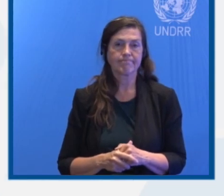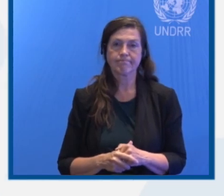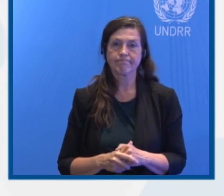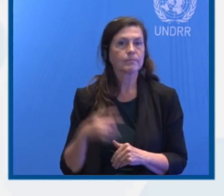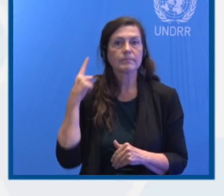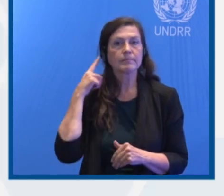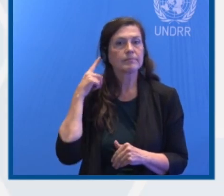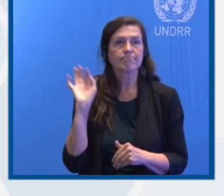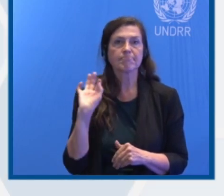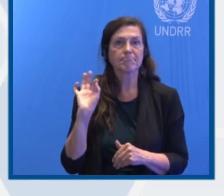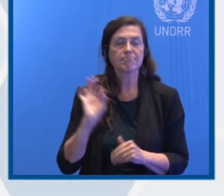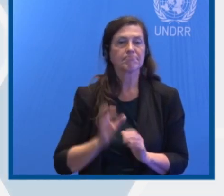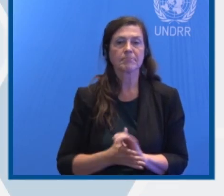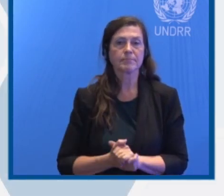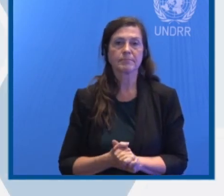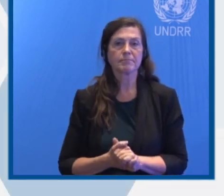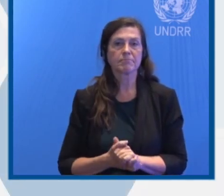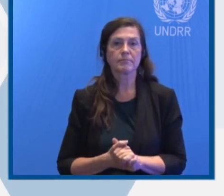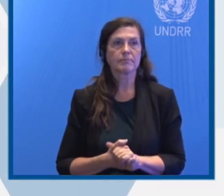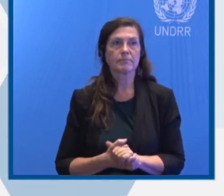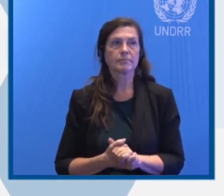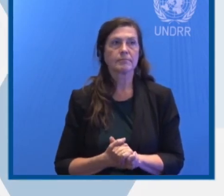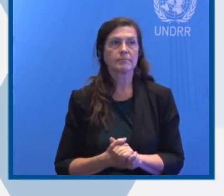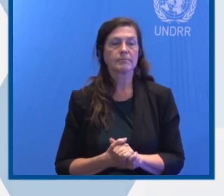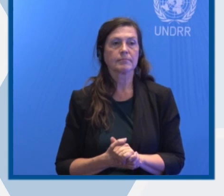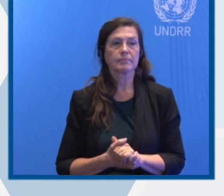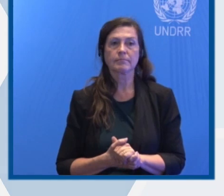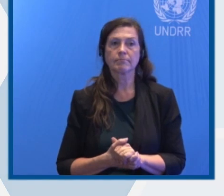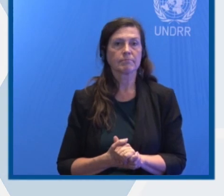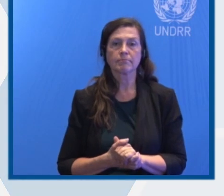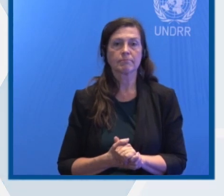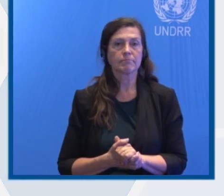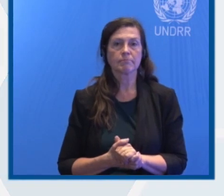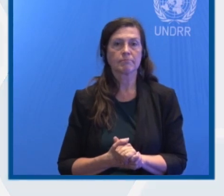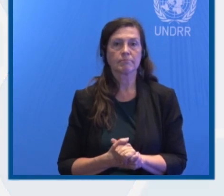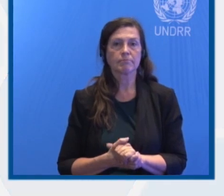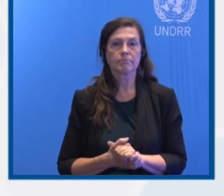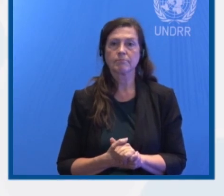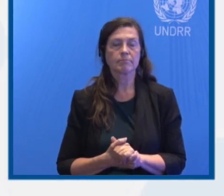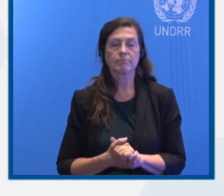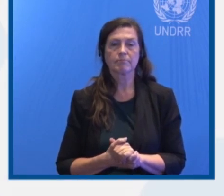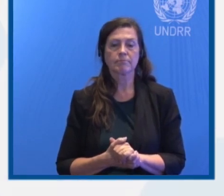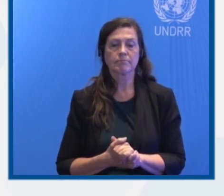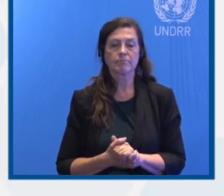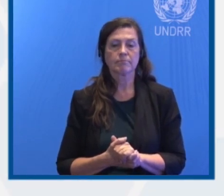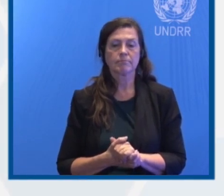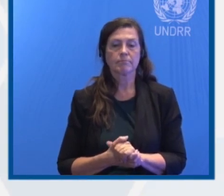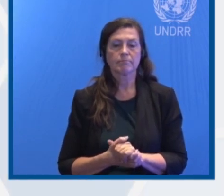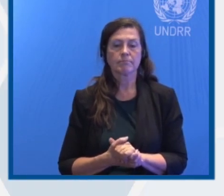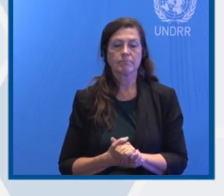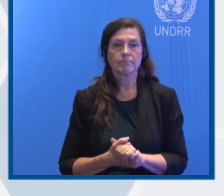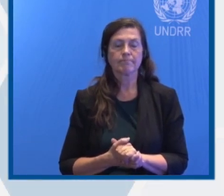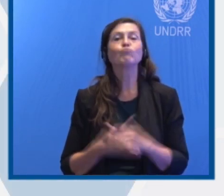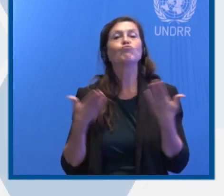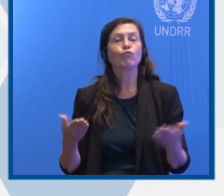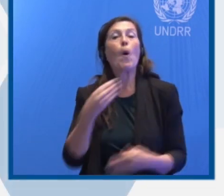Poland, from the Government Center for Security. My perspective, you know,